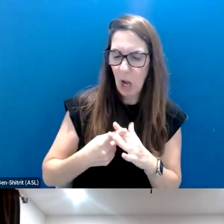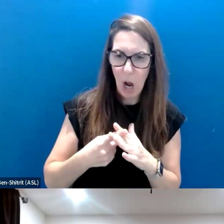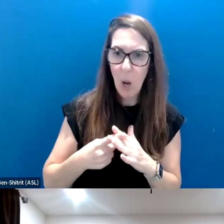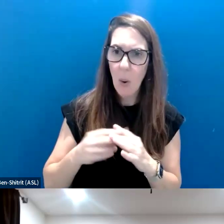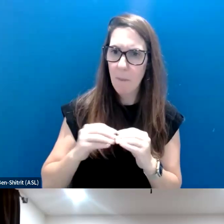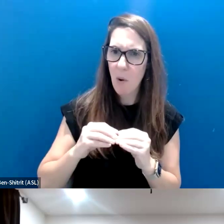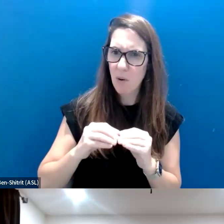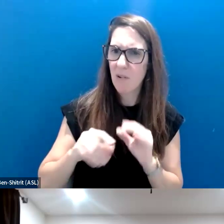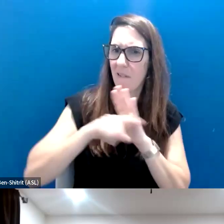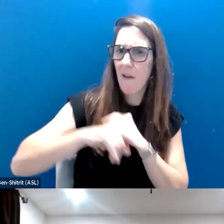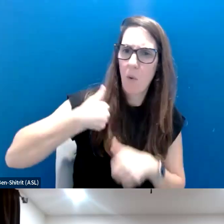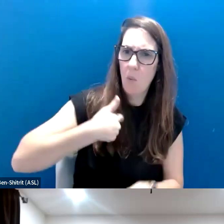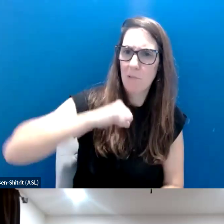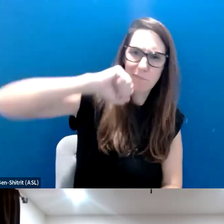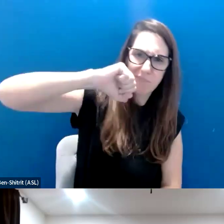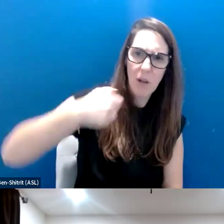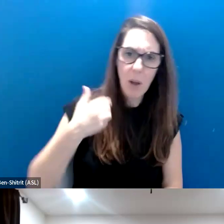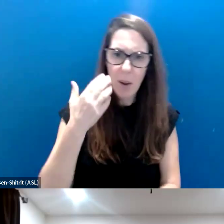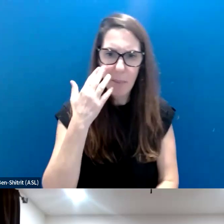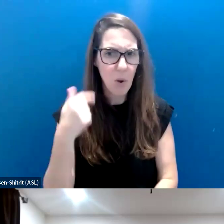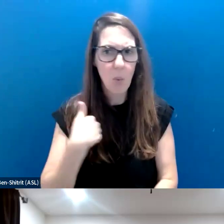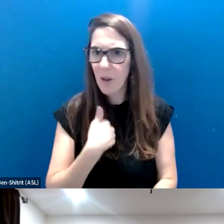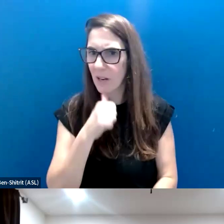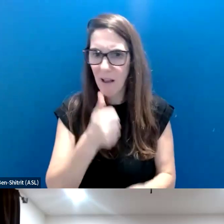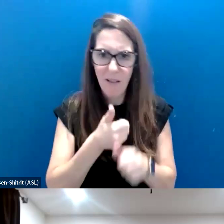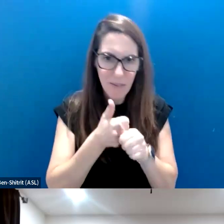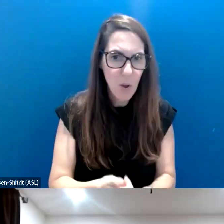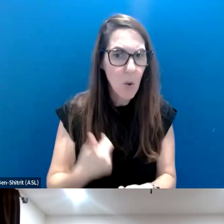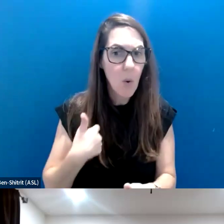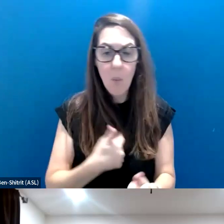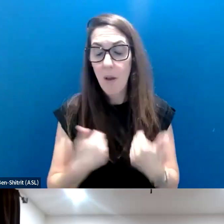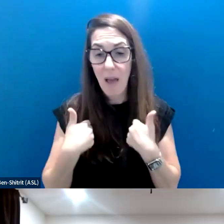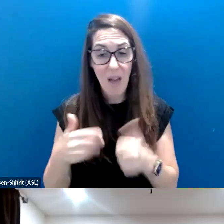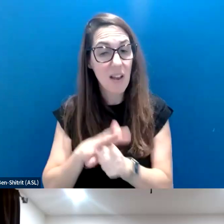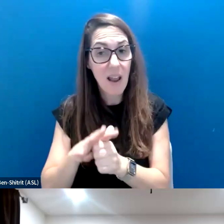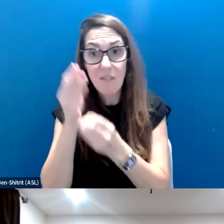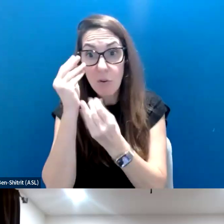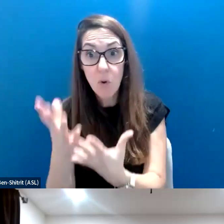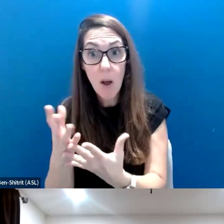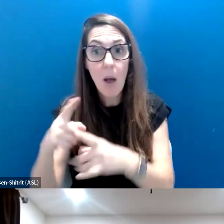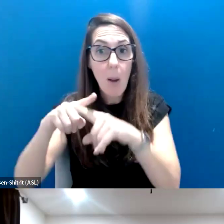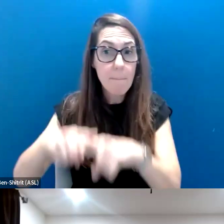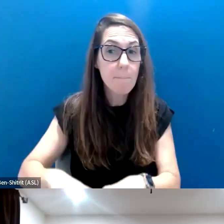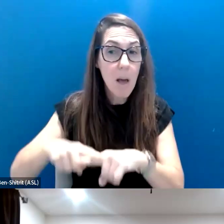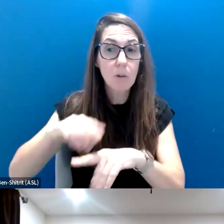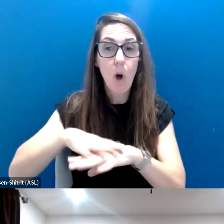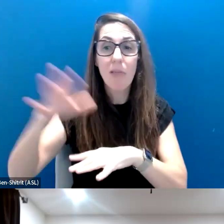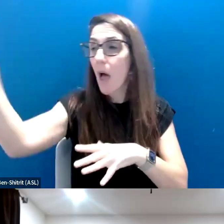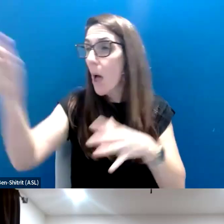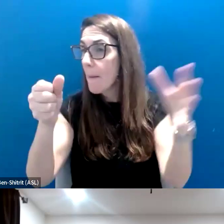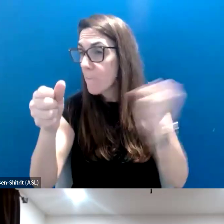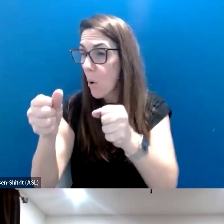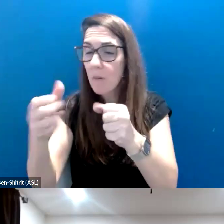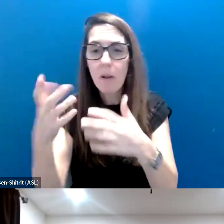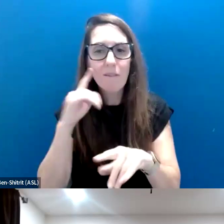you're out of compliance and stuff. Where we do have a fair amount of information based on some of the appointments so far. I mean, in the open